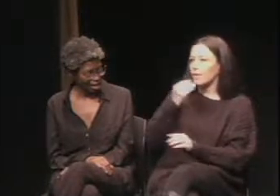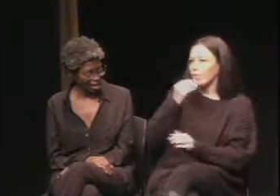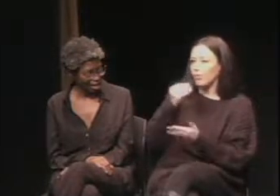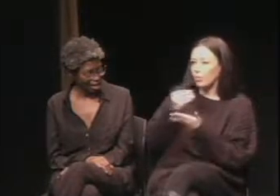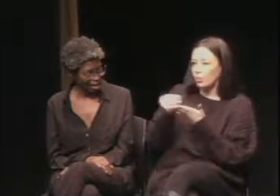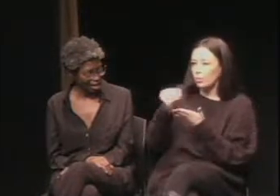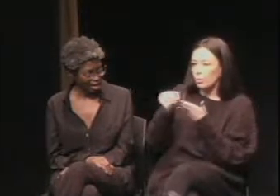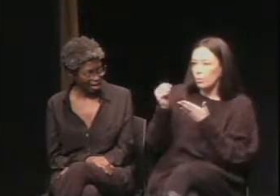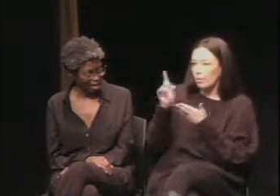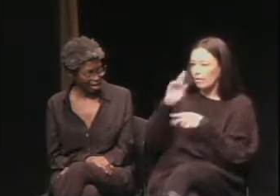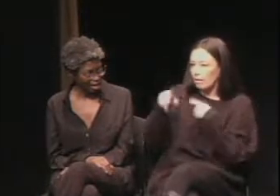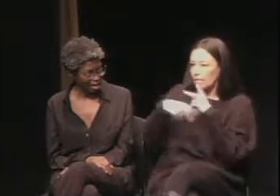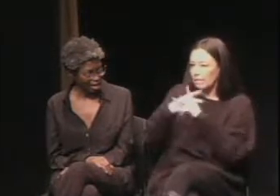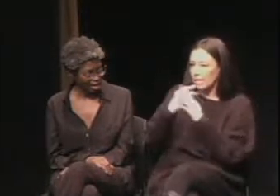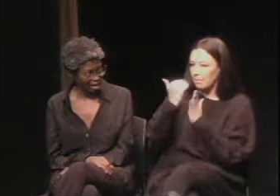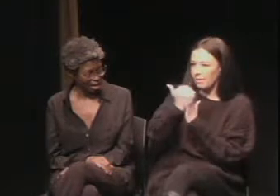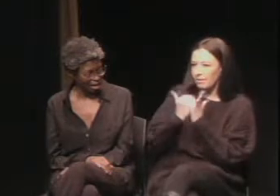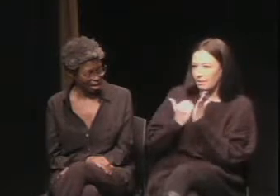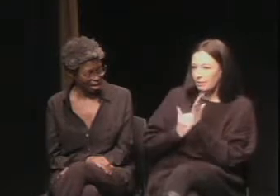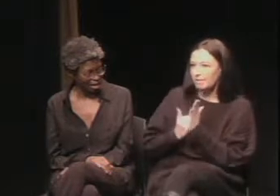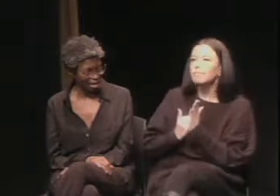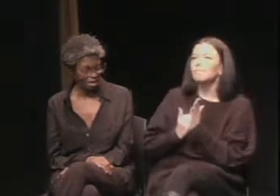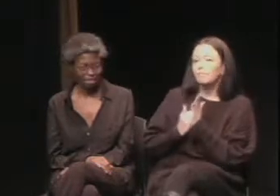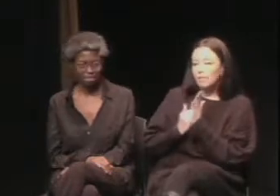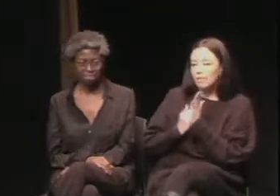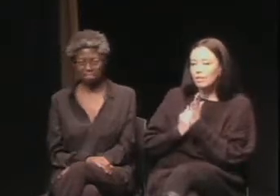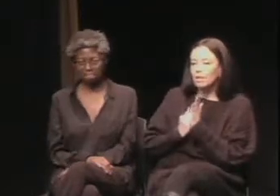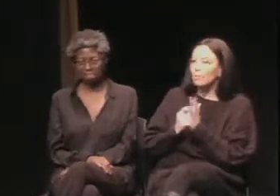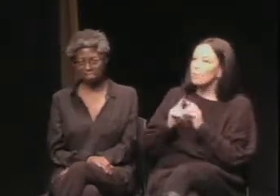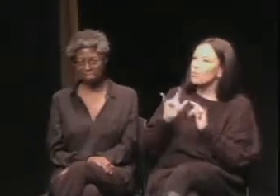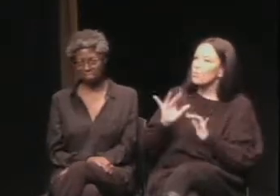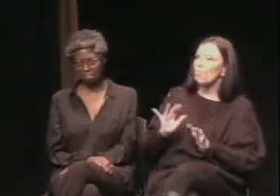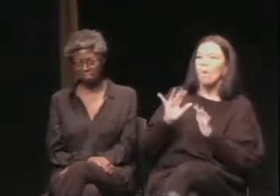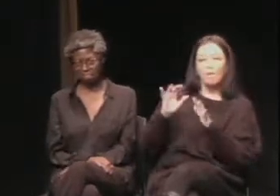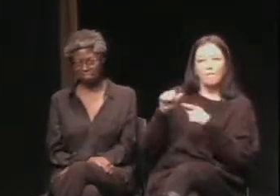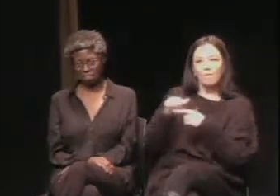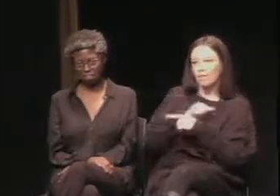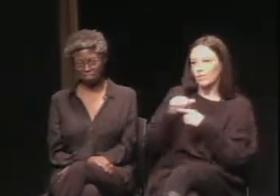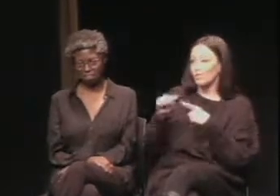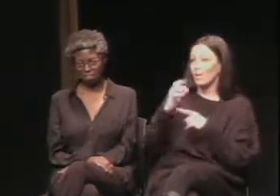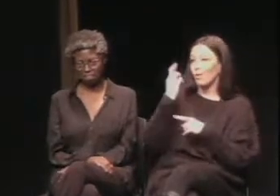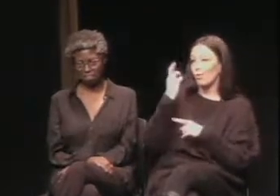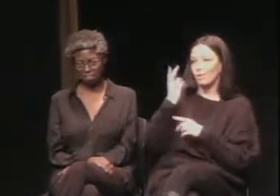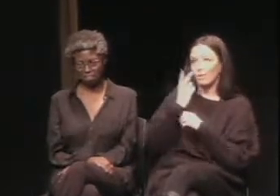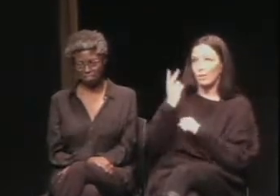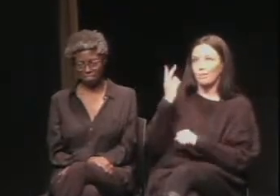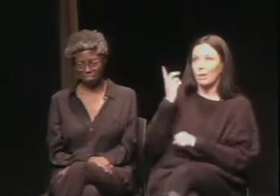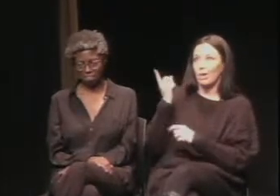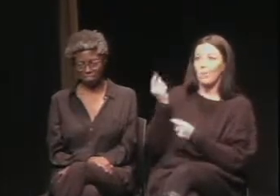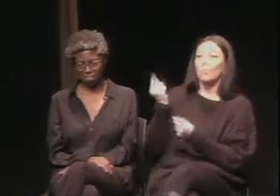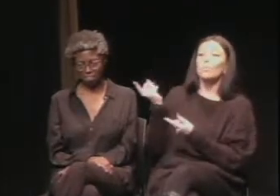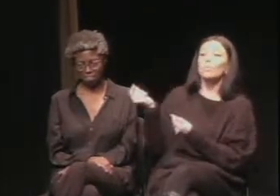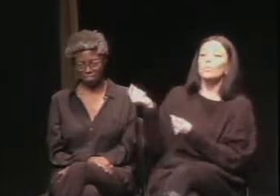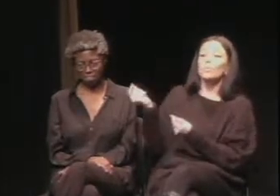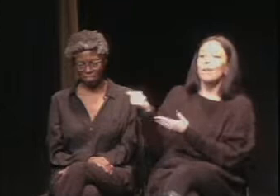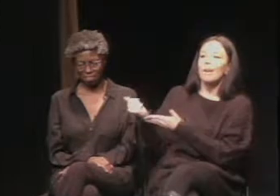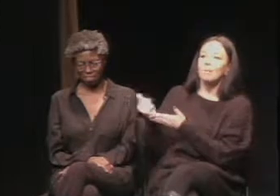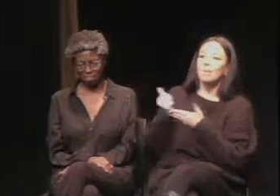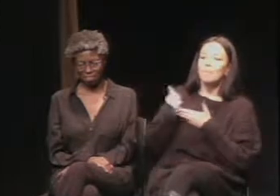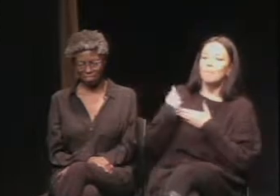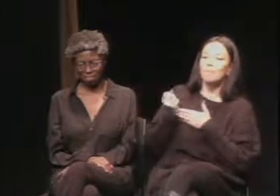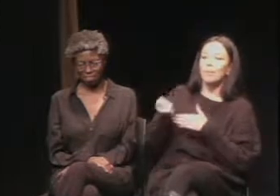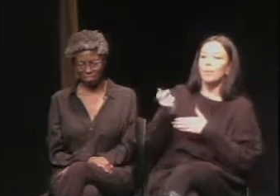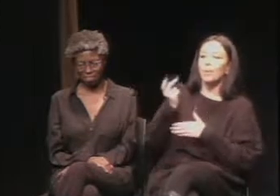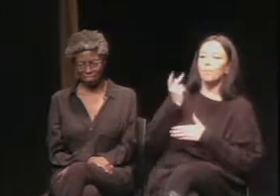mm-hmm. just whatever, just mm-hmm. bullets. But it was a great exercise. I realize now what she was doing is it was helping me go